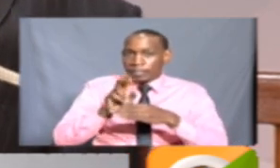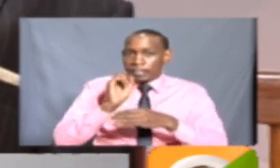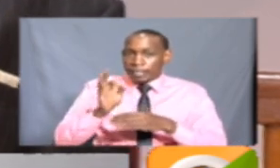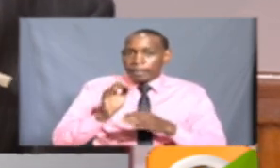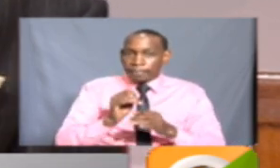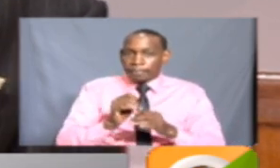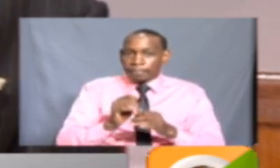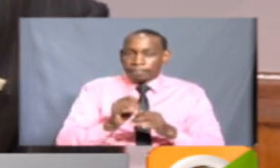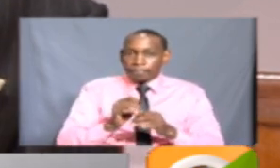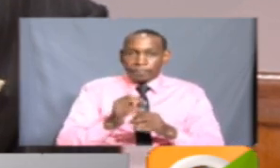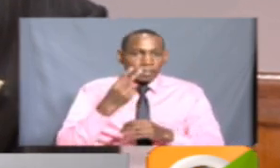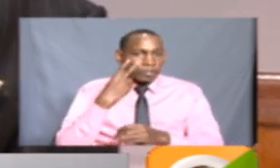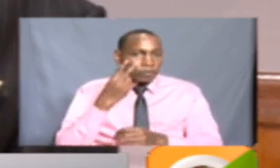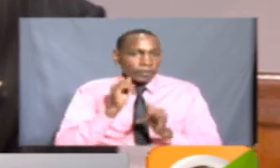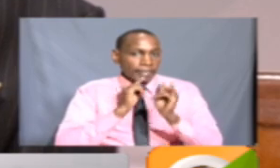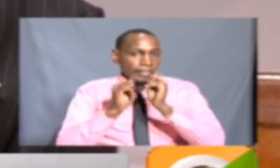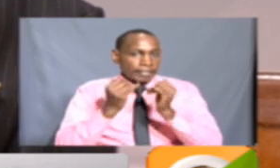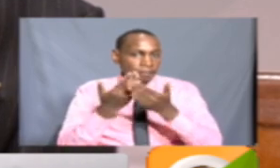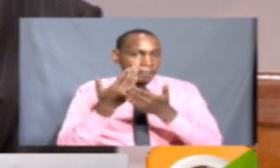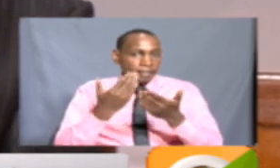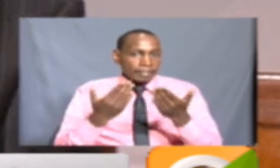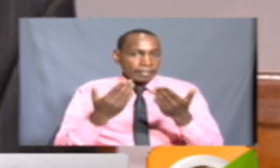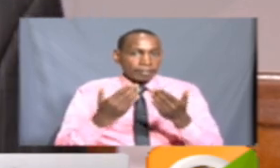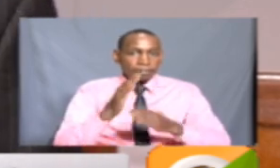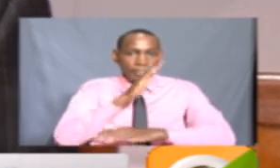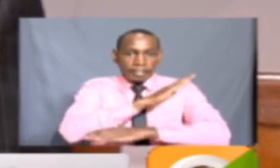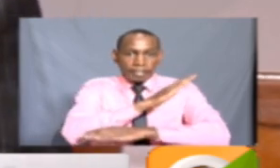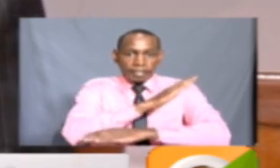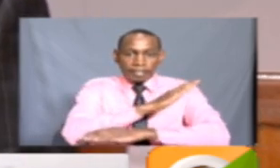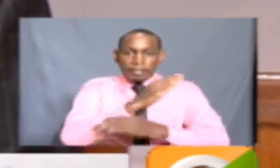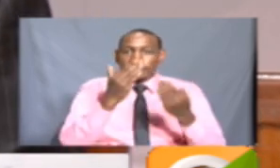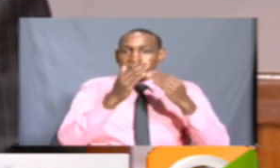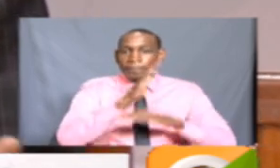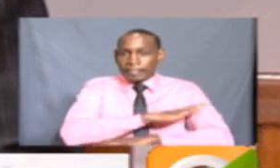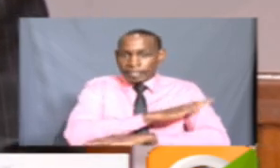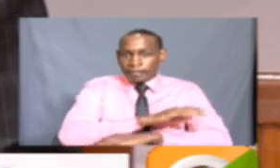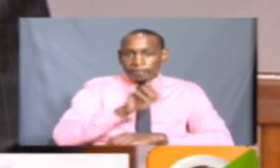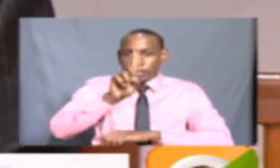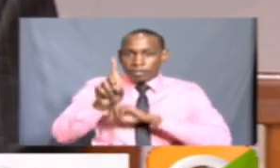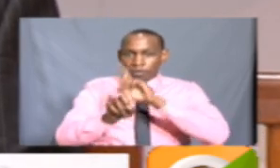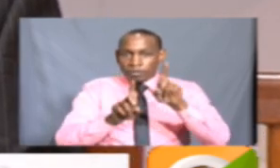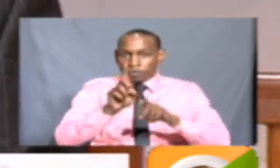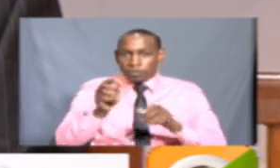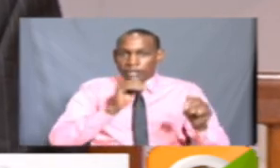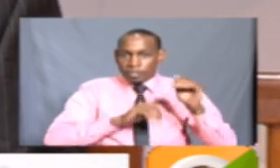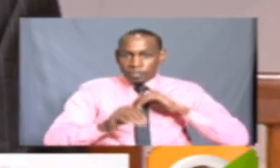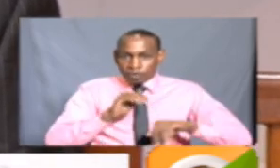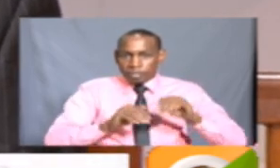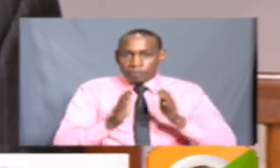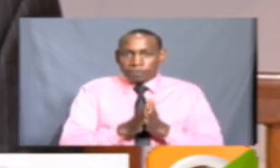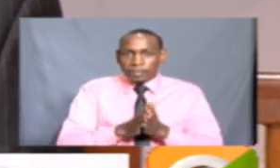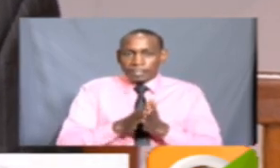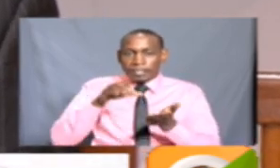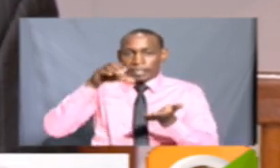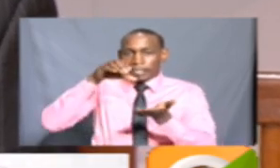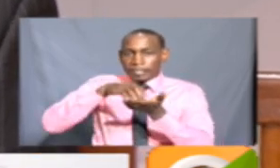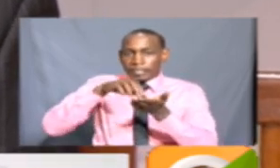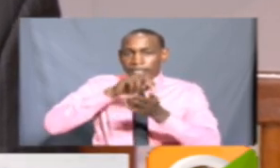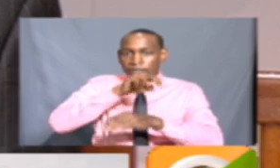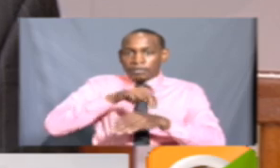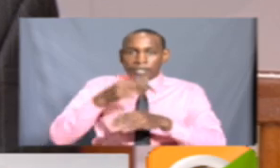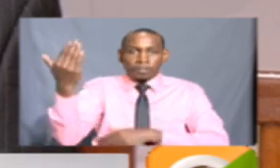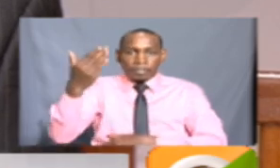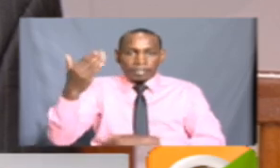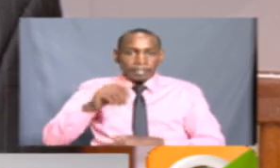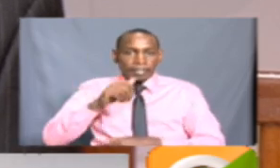last evening on the question of corruption, and if you followed the State of the Nation address the other